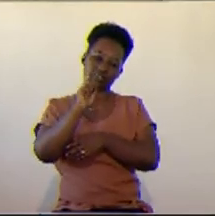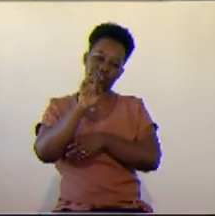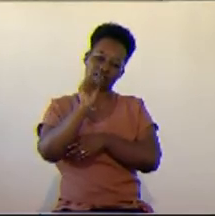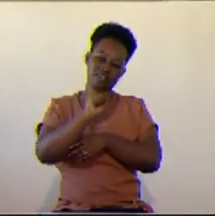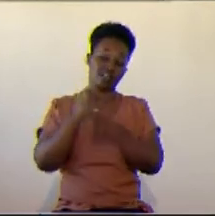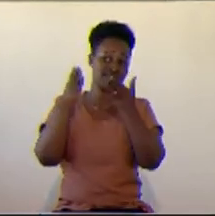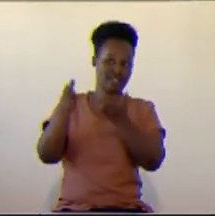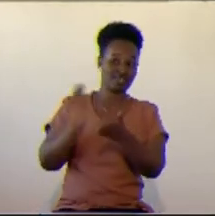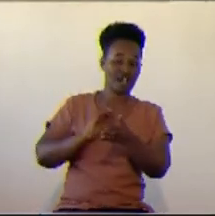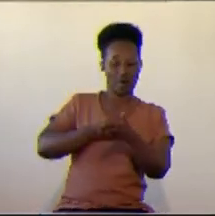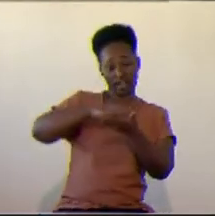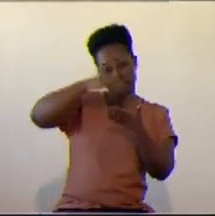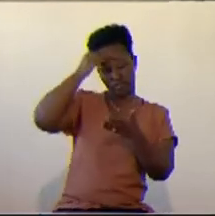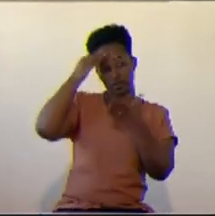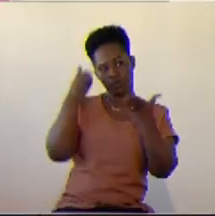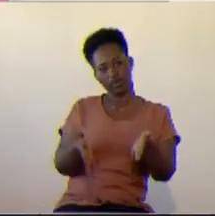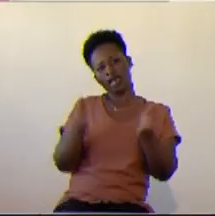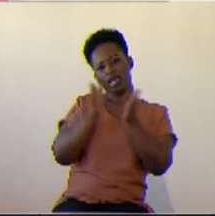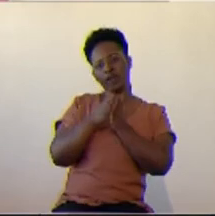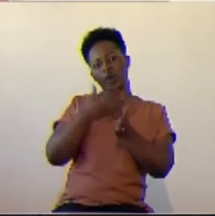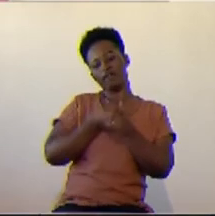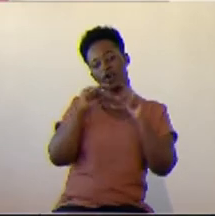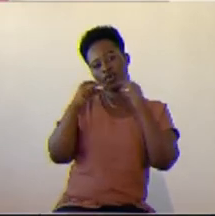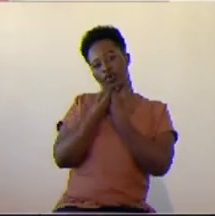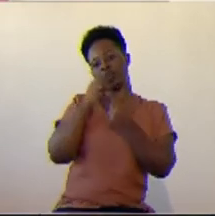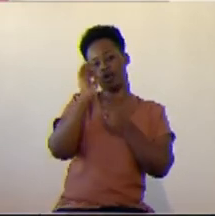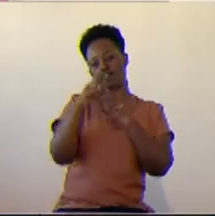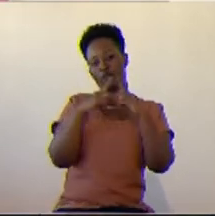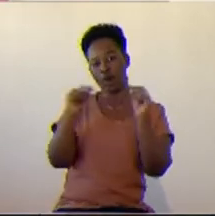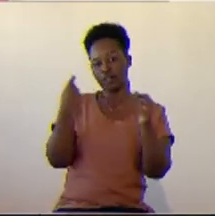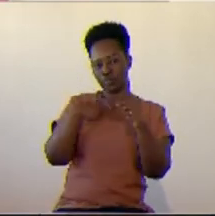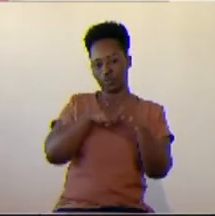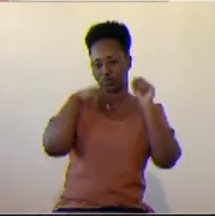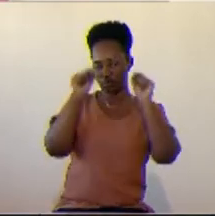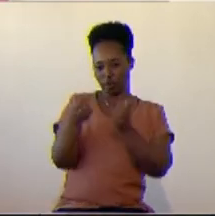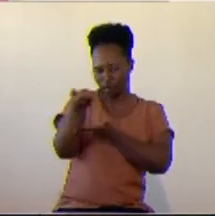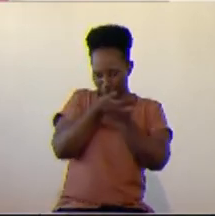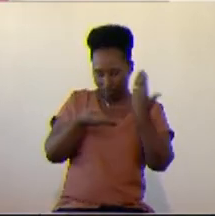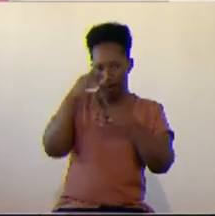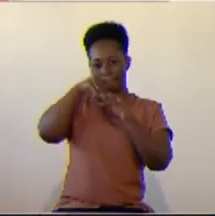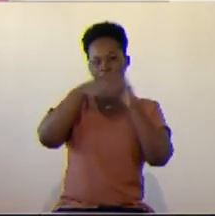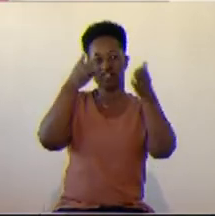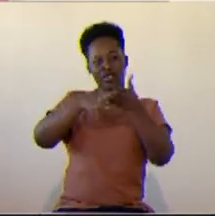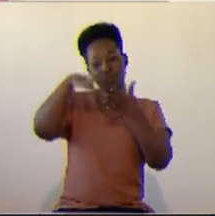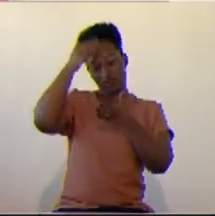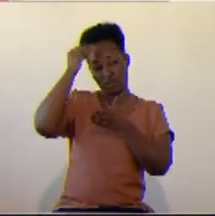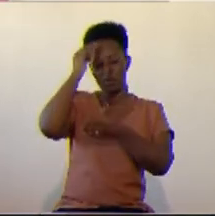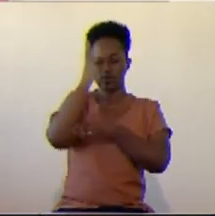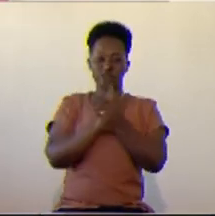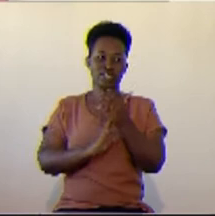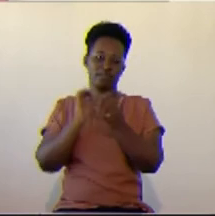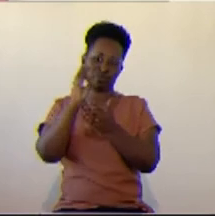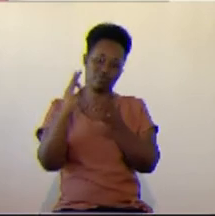we also have a group of words that we should be able to discover during this lesson. Some of them are